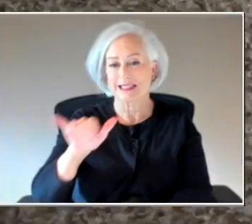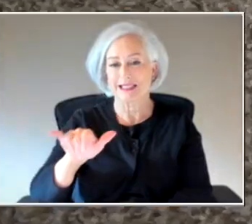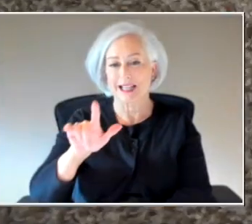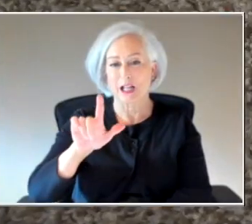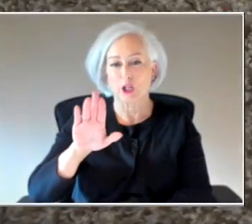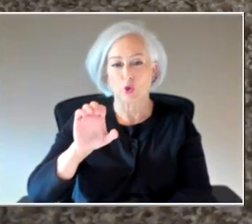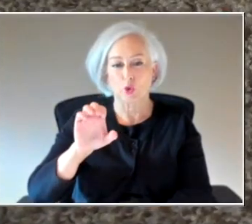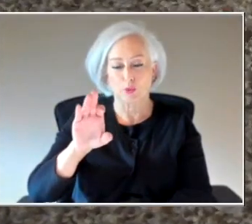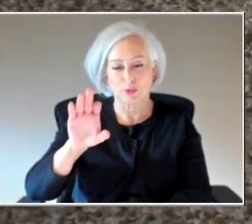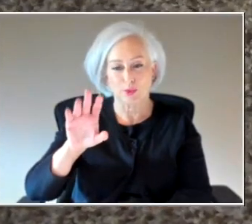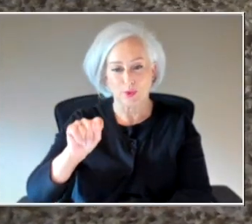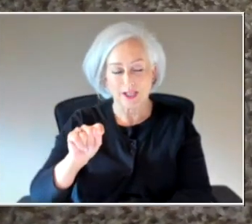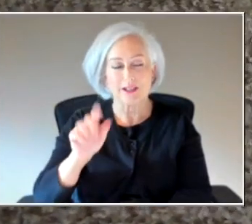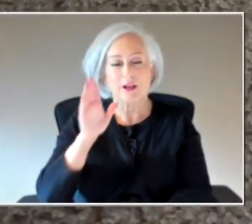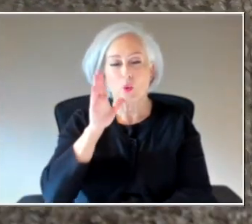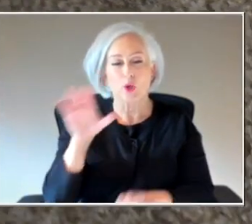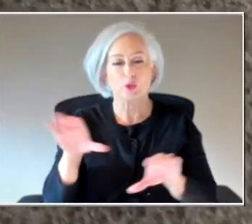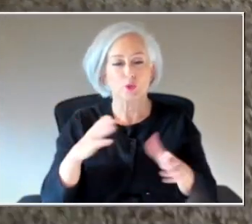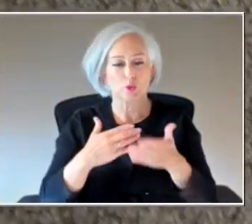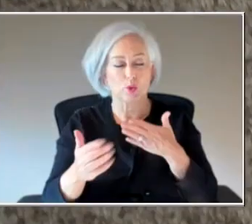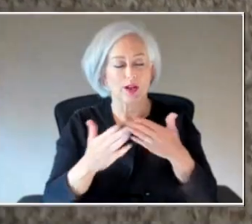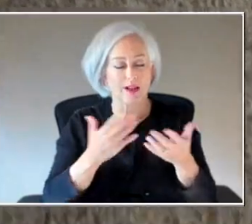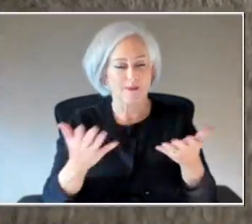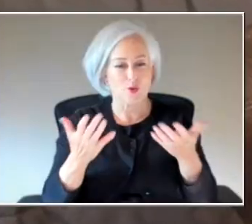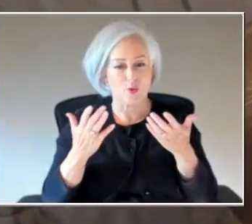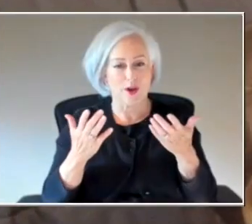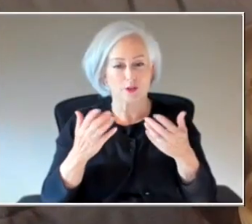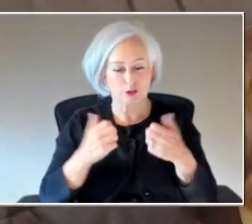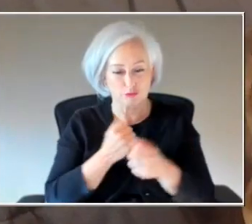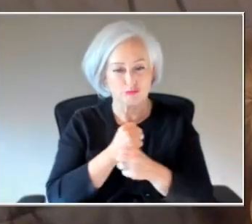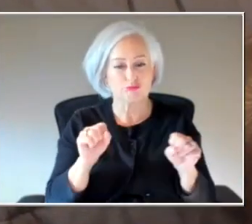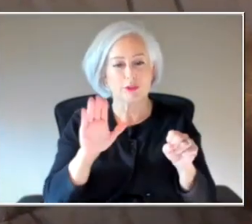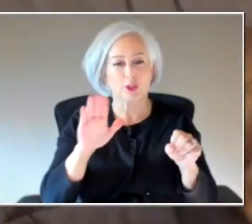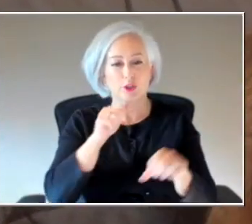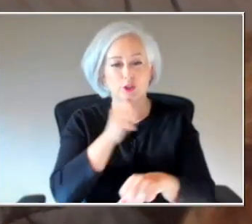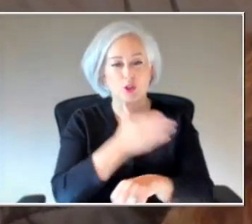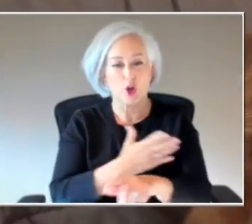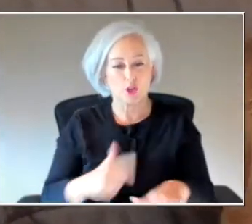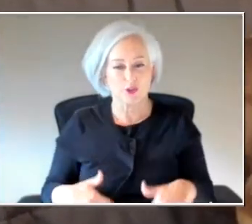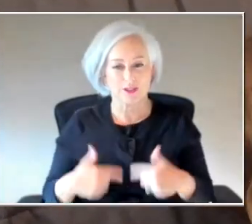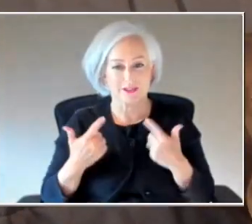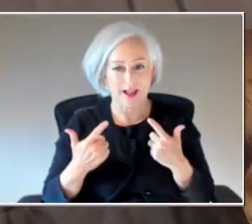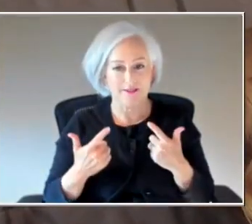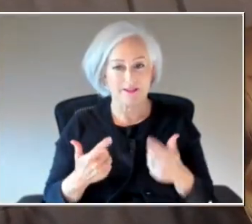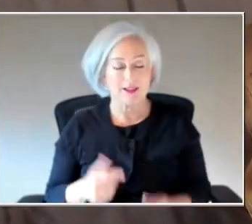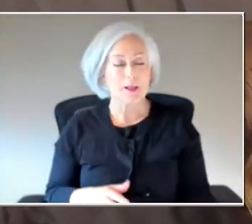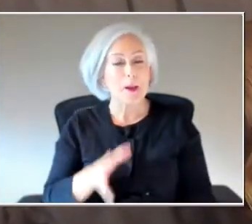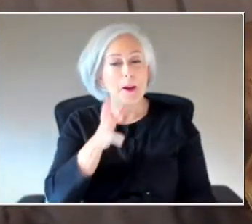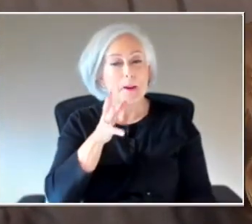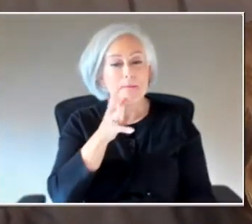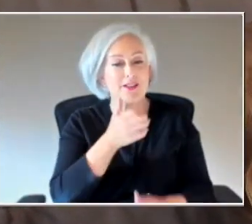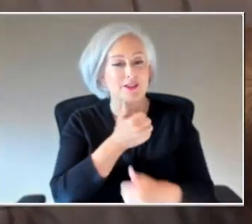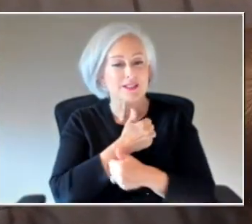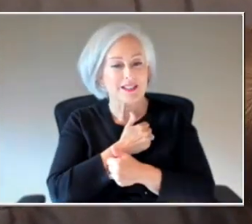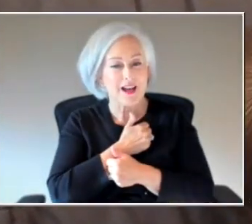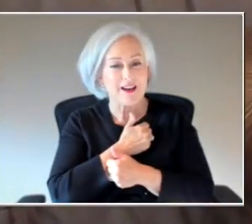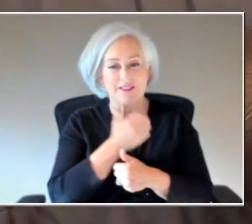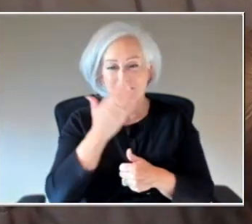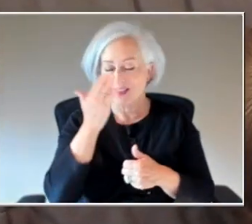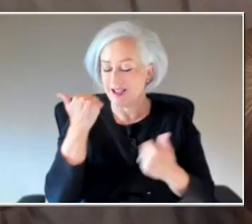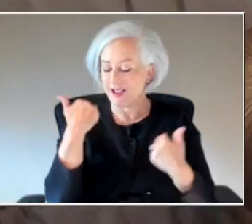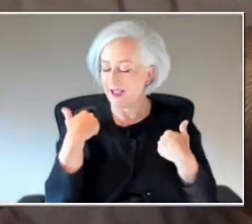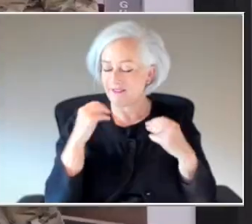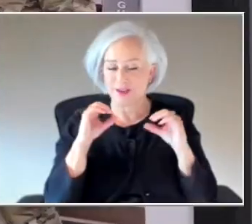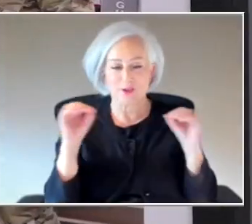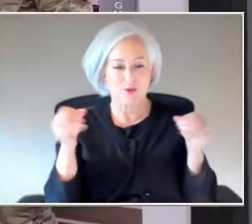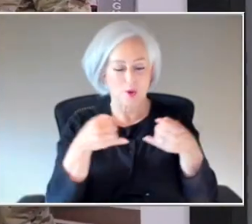Jasmine? 1, 2. They say a mother's love knows no bounds. Oh, gotta cover her eyes. 3. And there's a